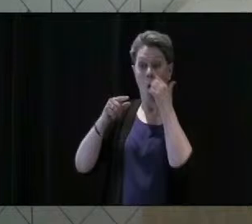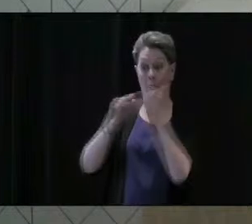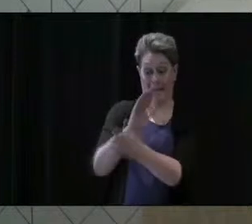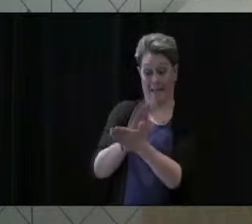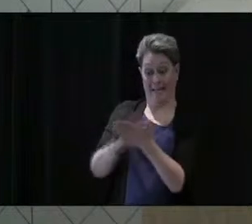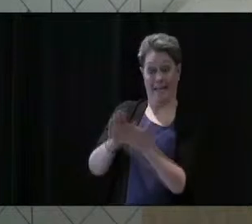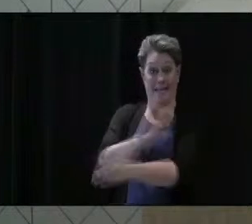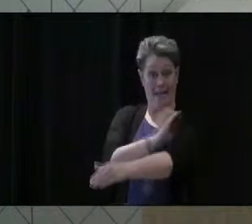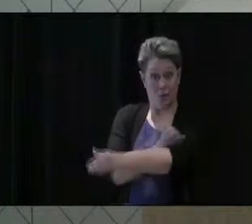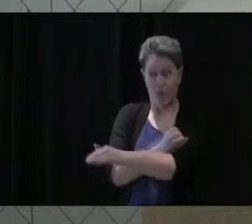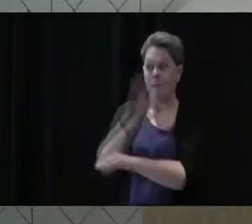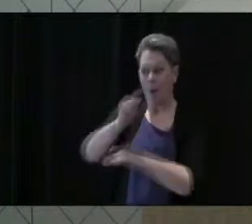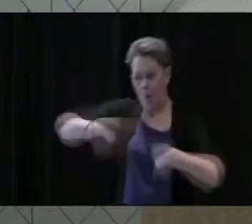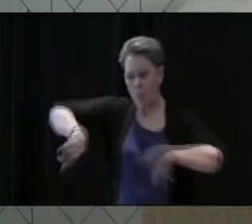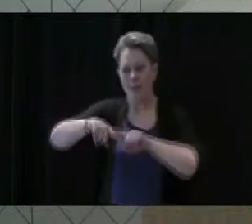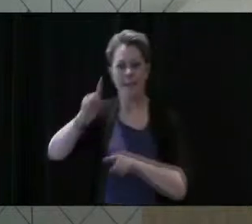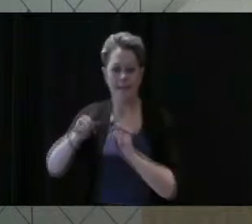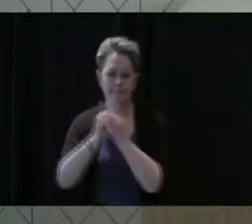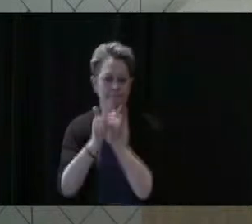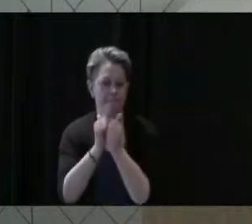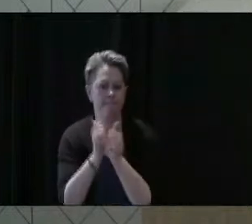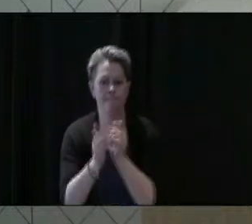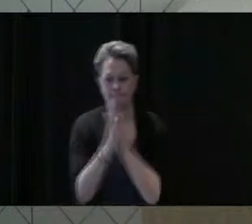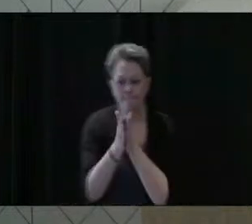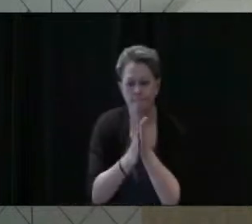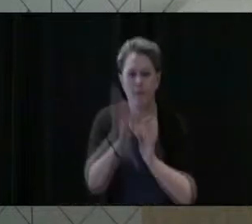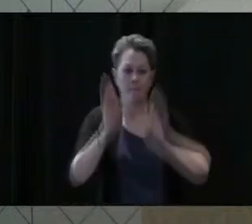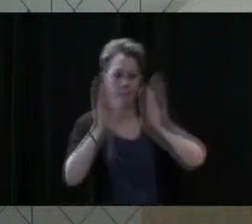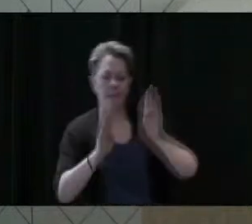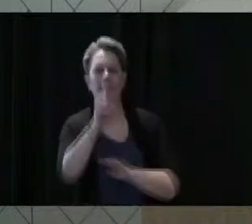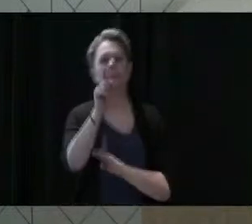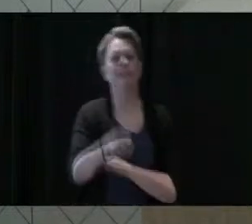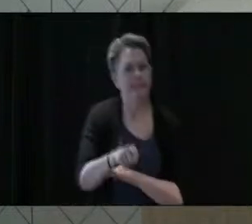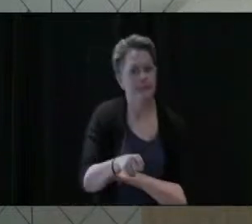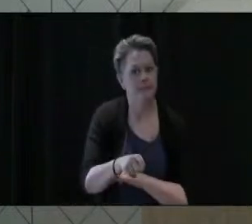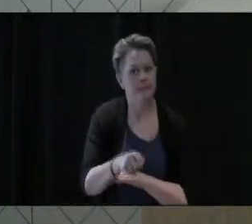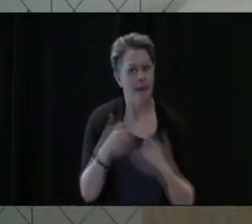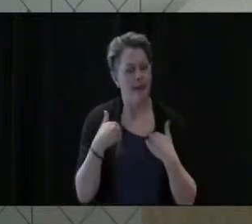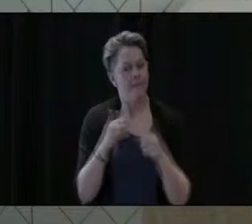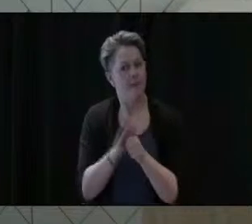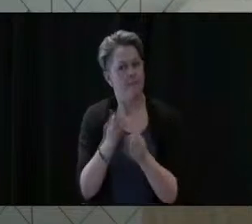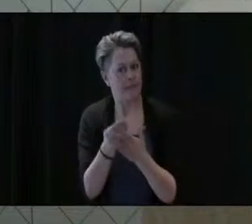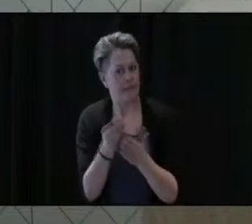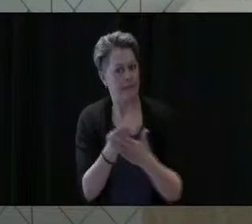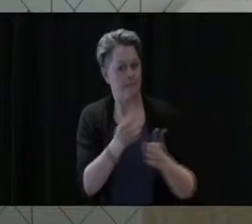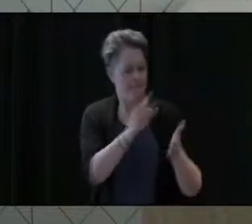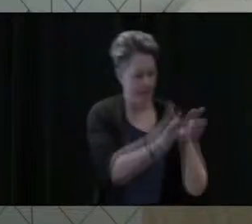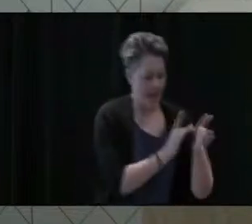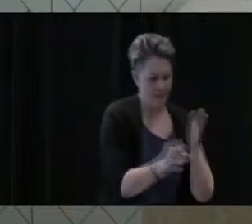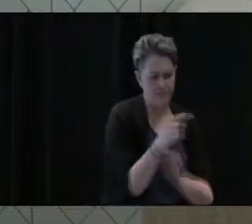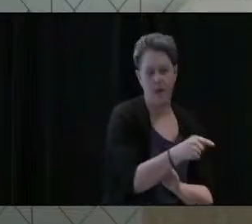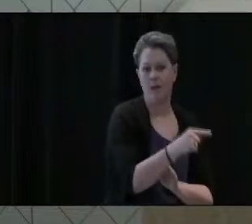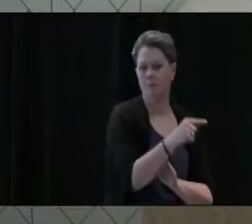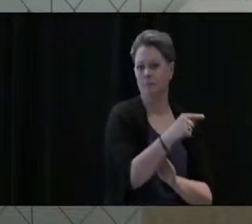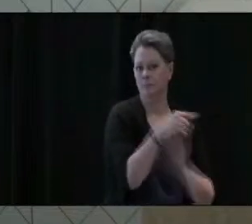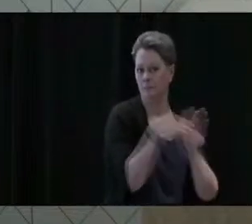for it. So the third thing we can do is to create a future